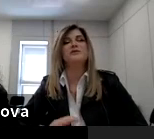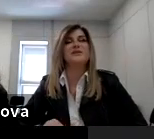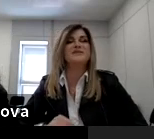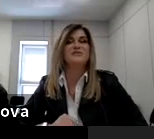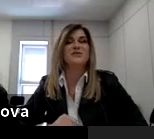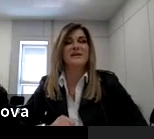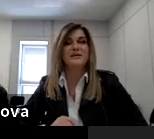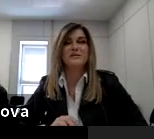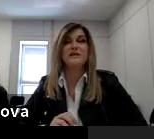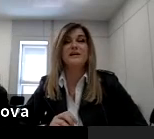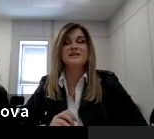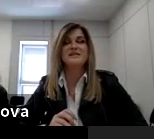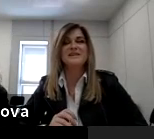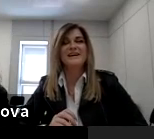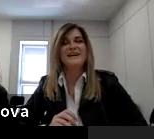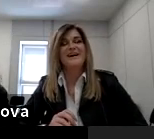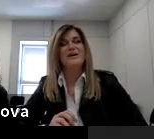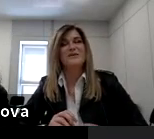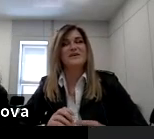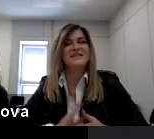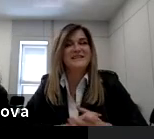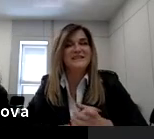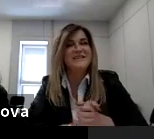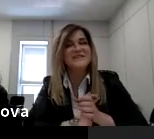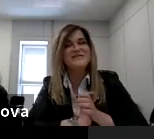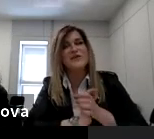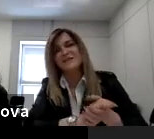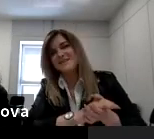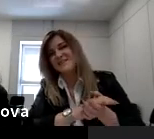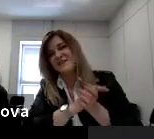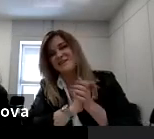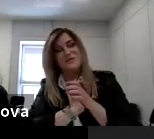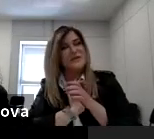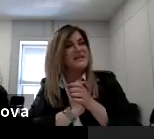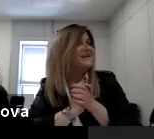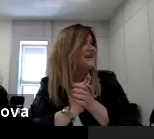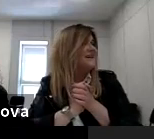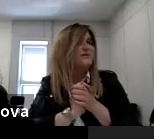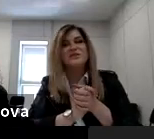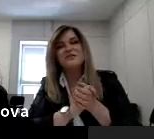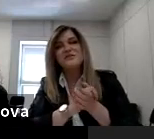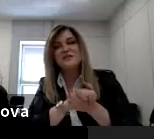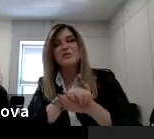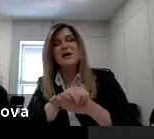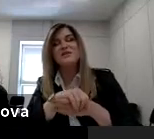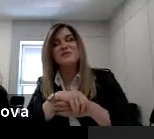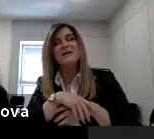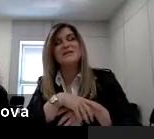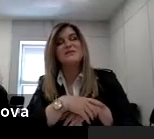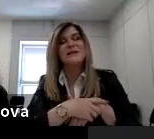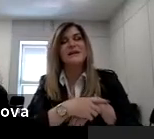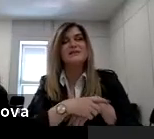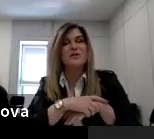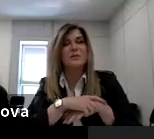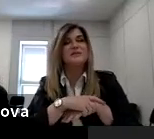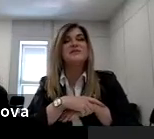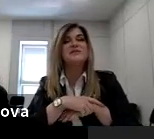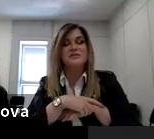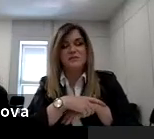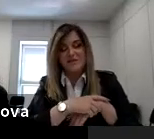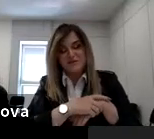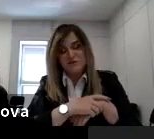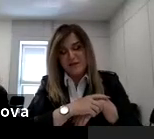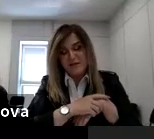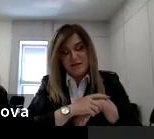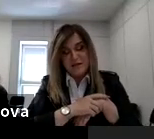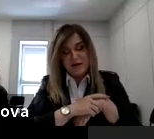you are already working with us, our dealers, friends that we want to see so much because we had no opportunity